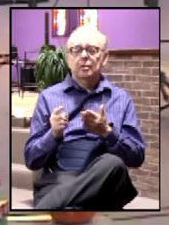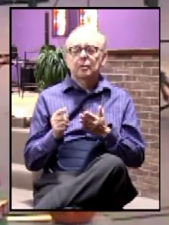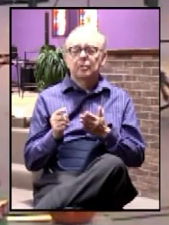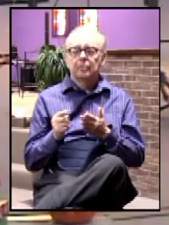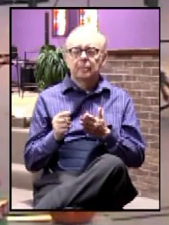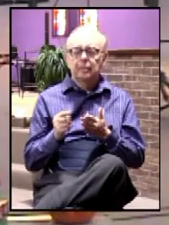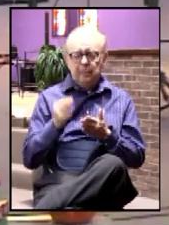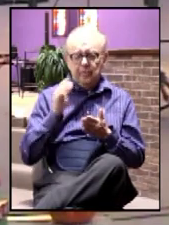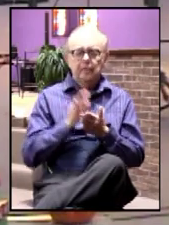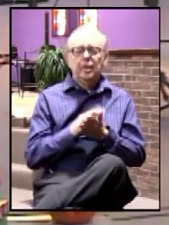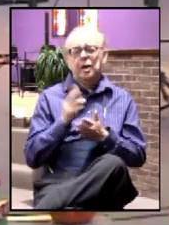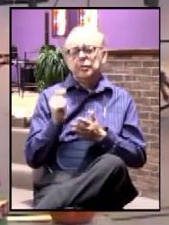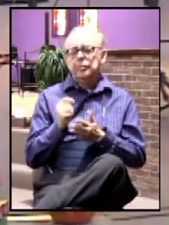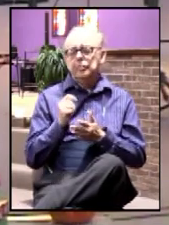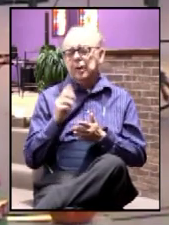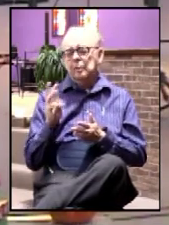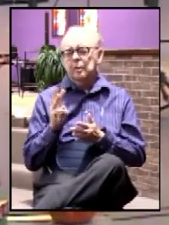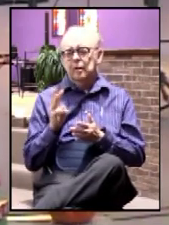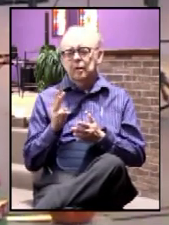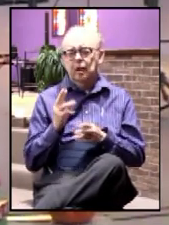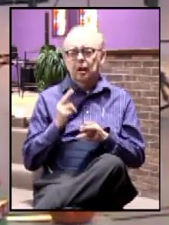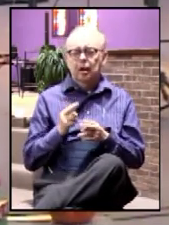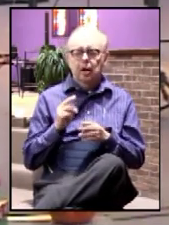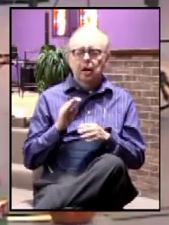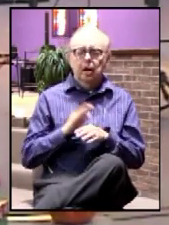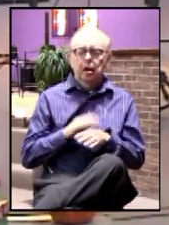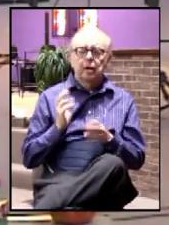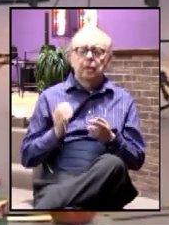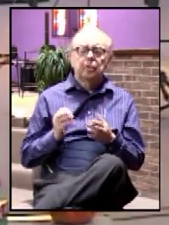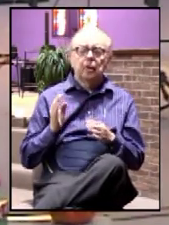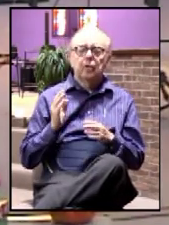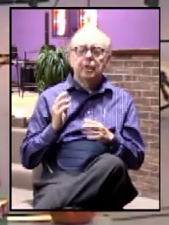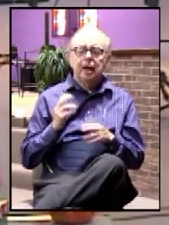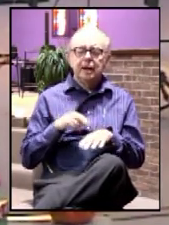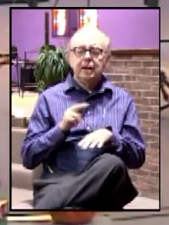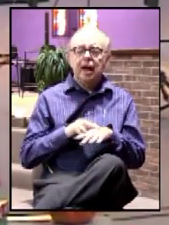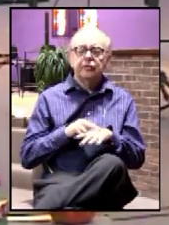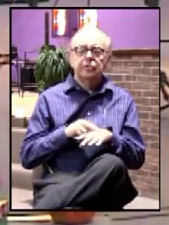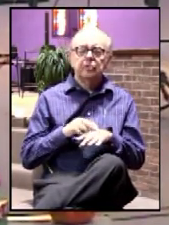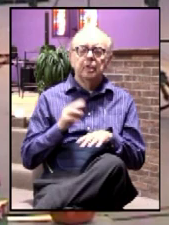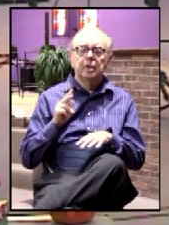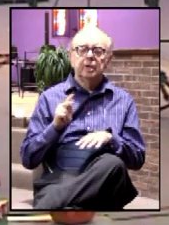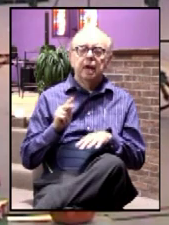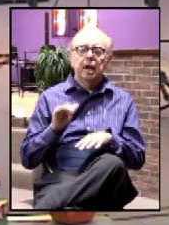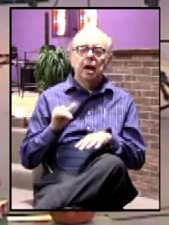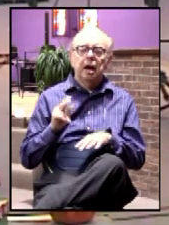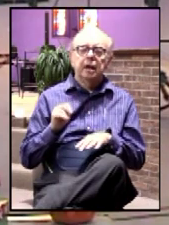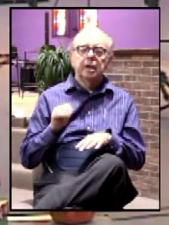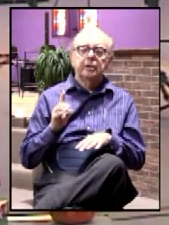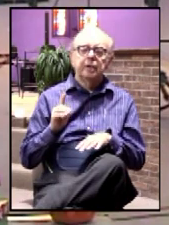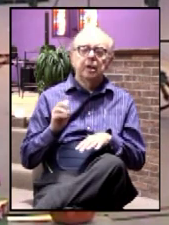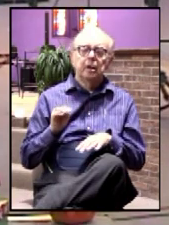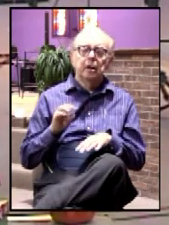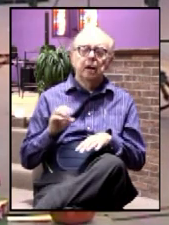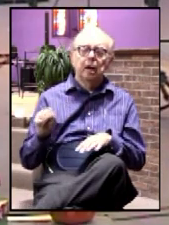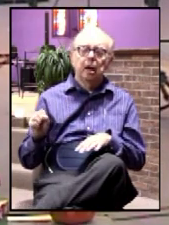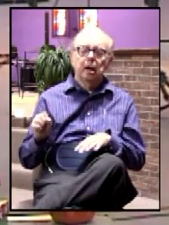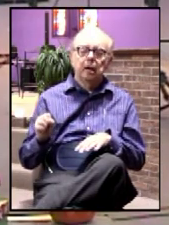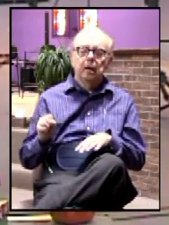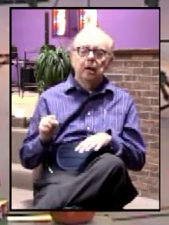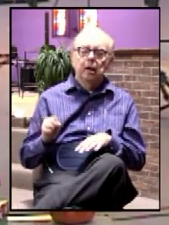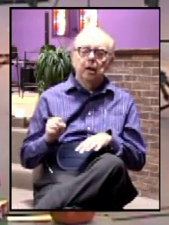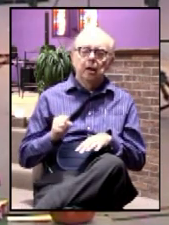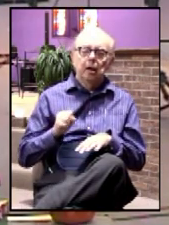week, I believe it was Tuesday or Wednesday, was called National Kindness Day. And Mr.